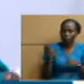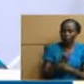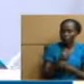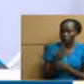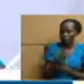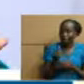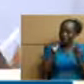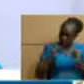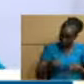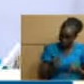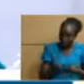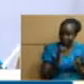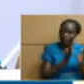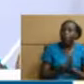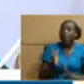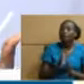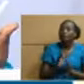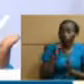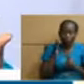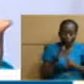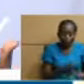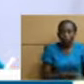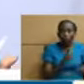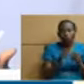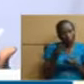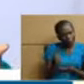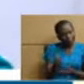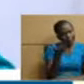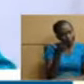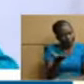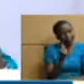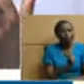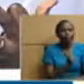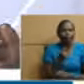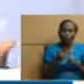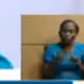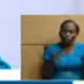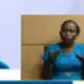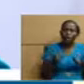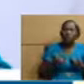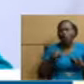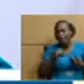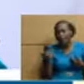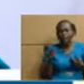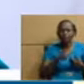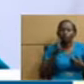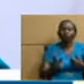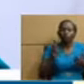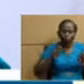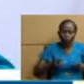for the vulnerable people. The monies are there, but we do have other questions we have to